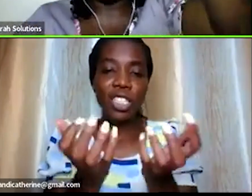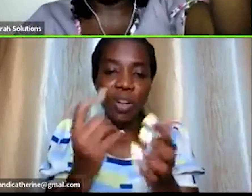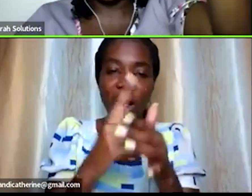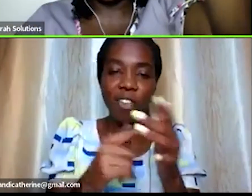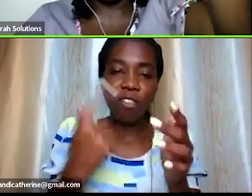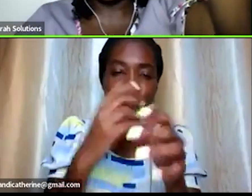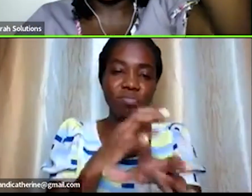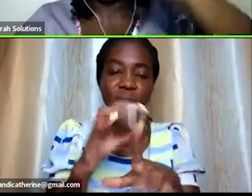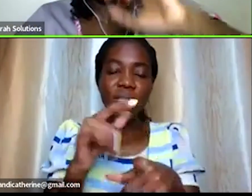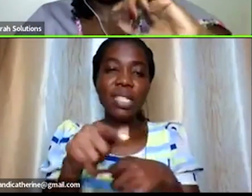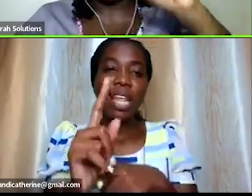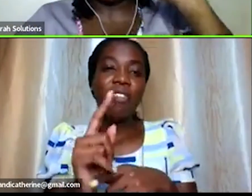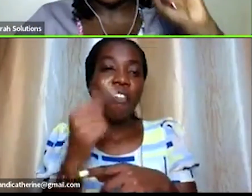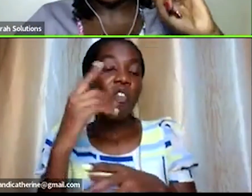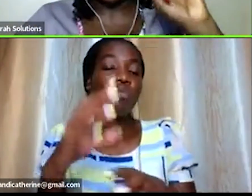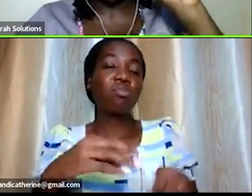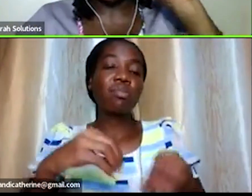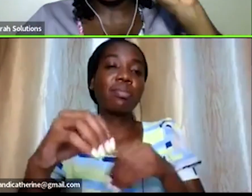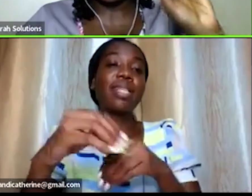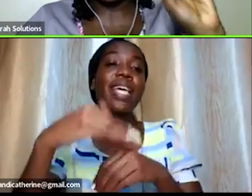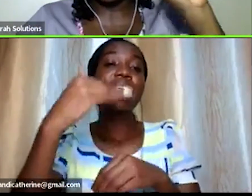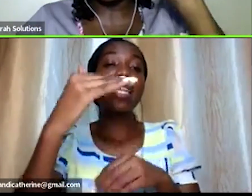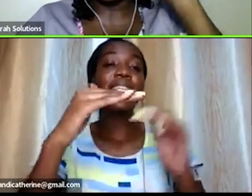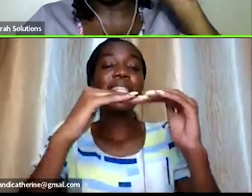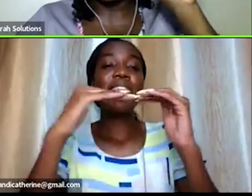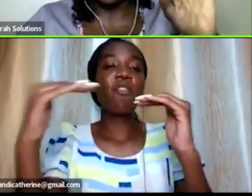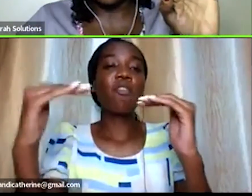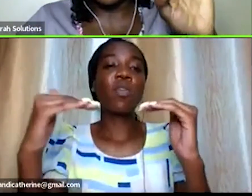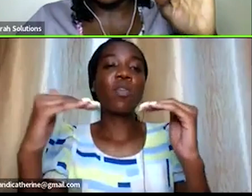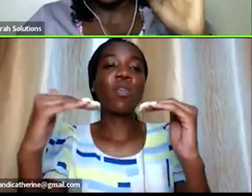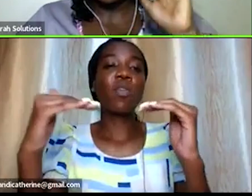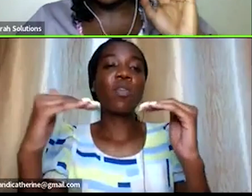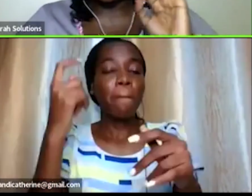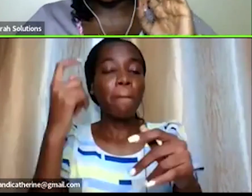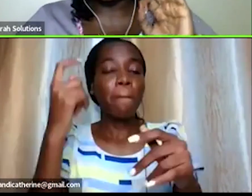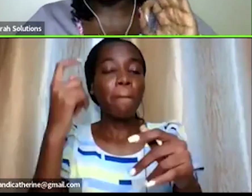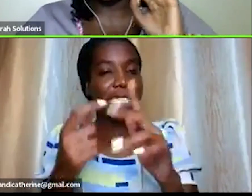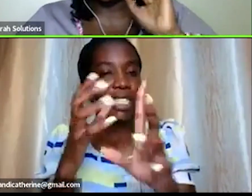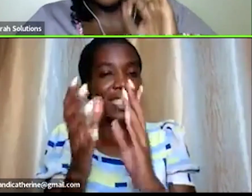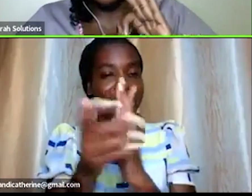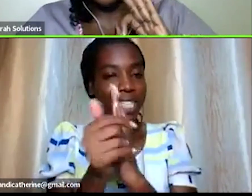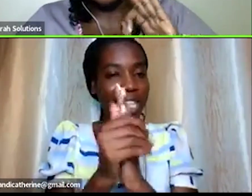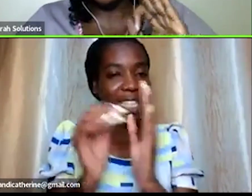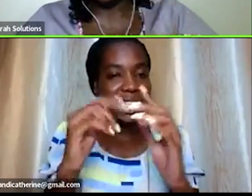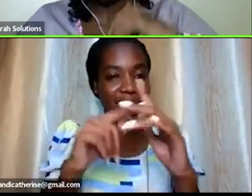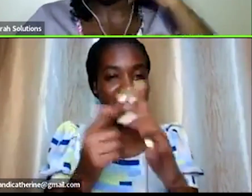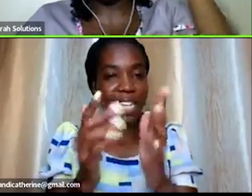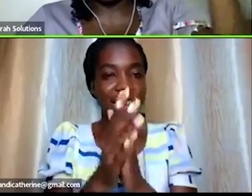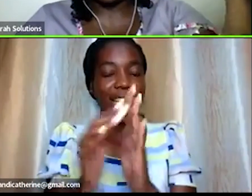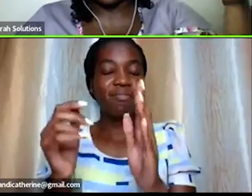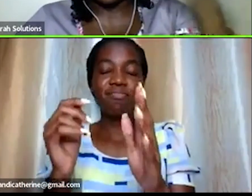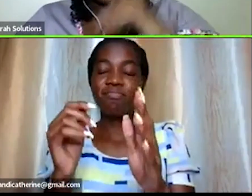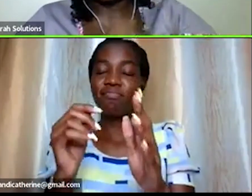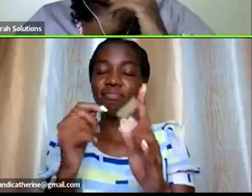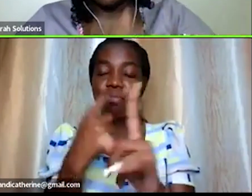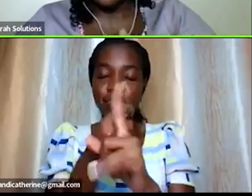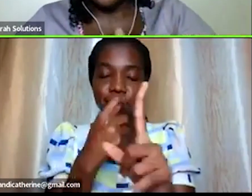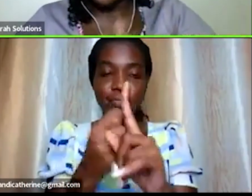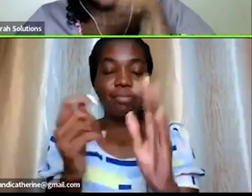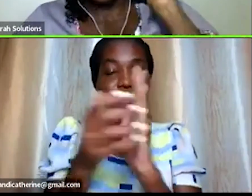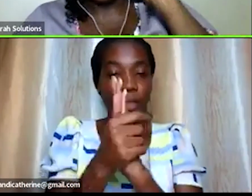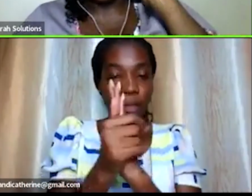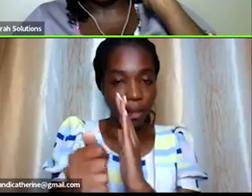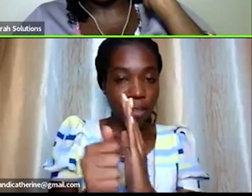to go on to the next level? So mindset, skill set, and your tool set. Those are three things that you actually need to position yourself